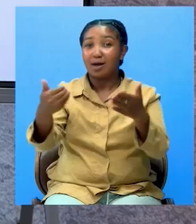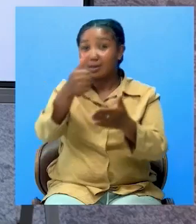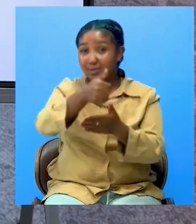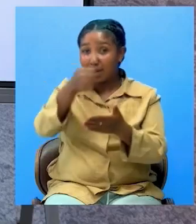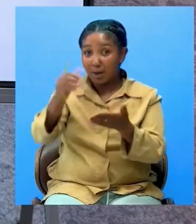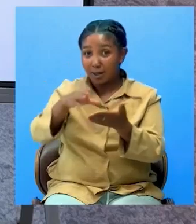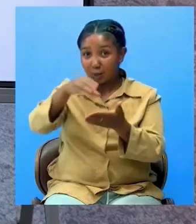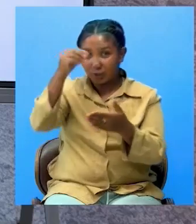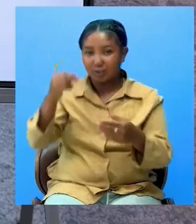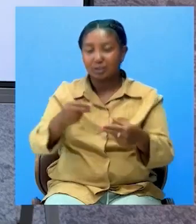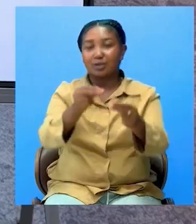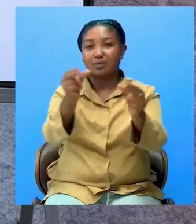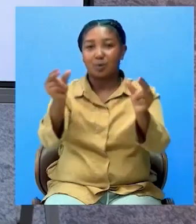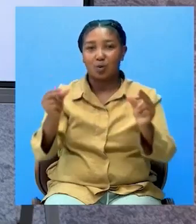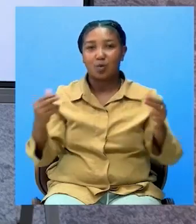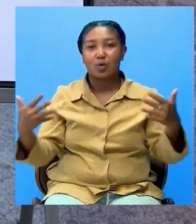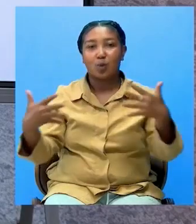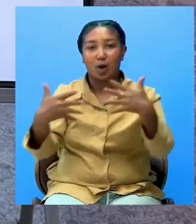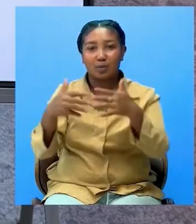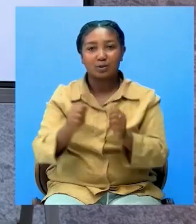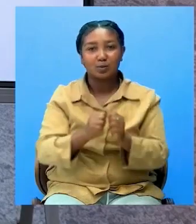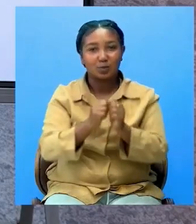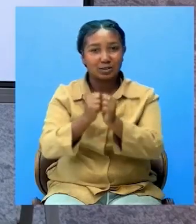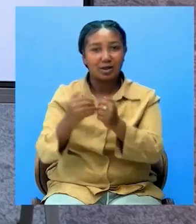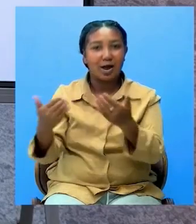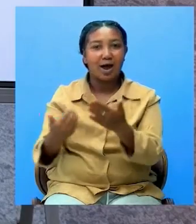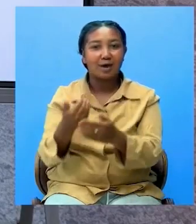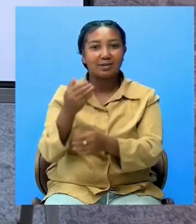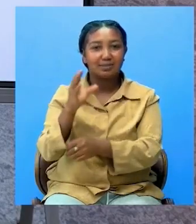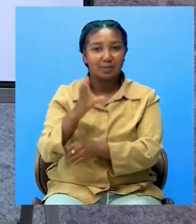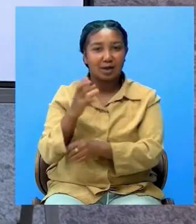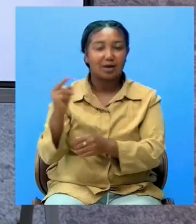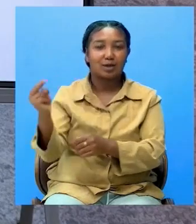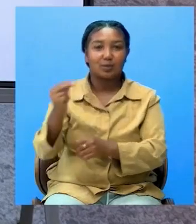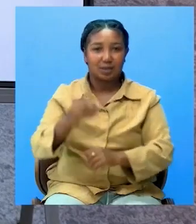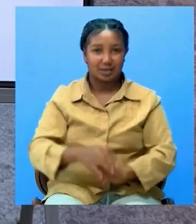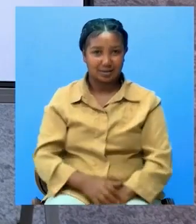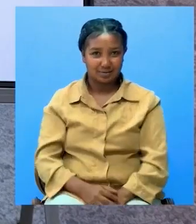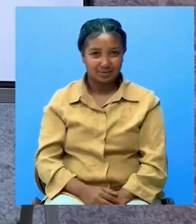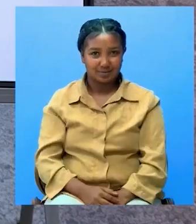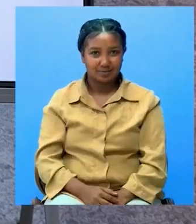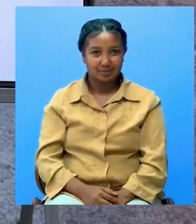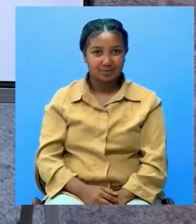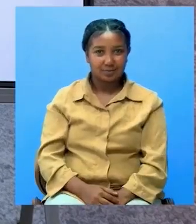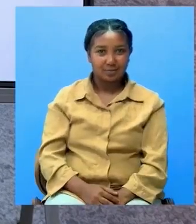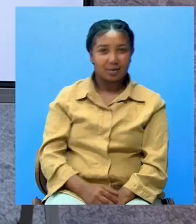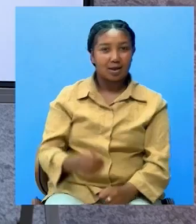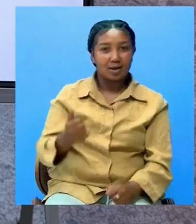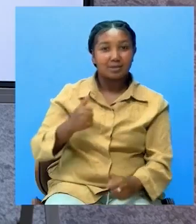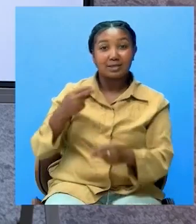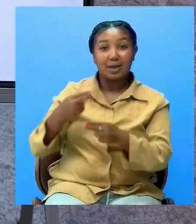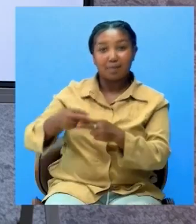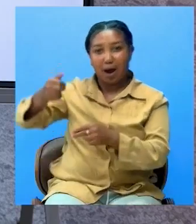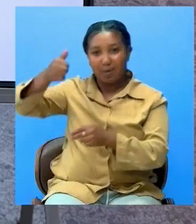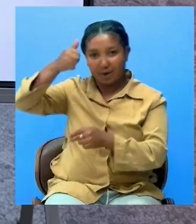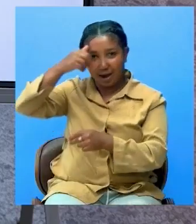of Addis Ababa Education Bureau in collaboration with Addis Media Network. I'm Abdullah